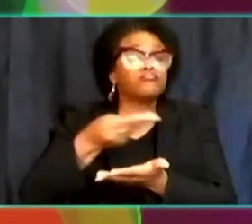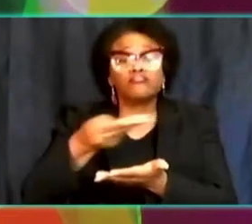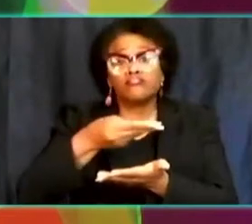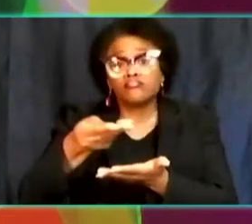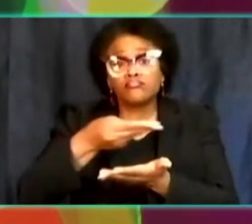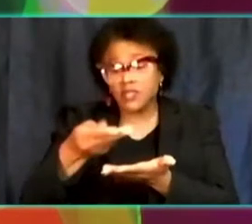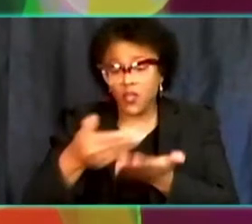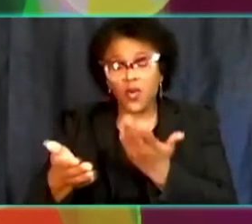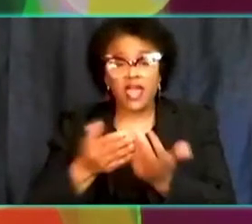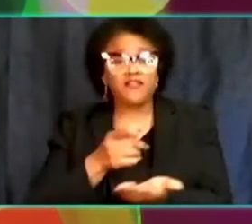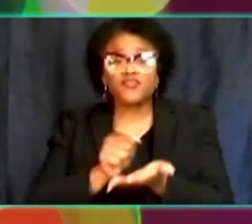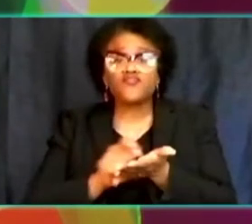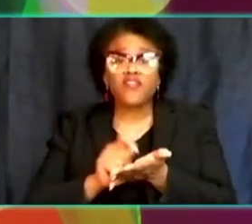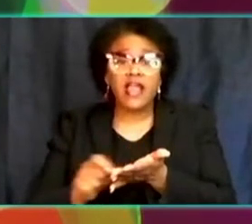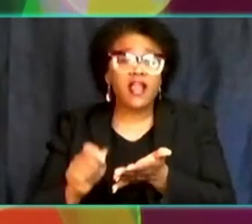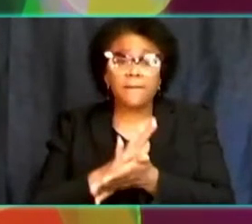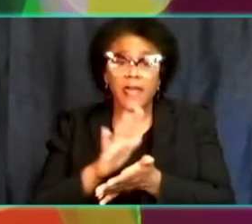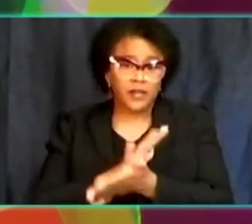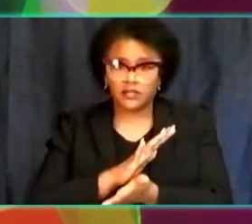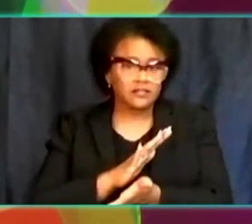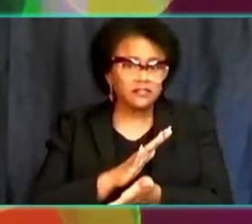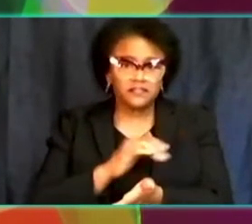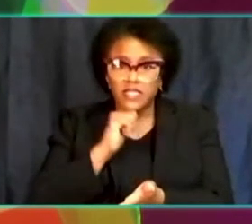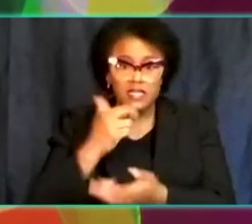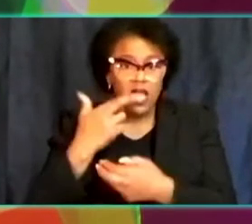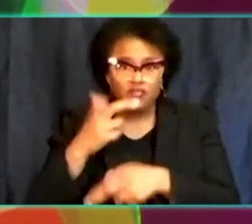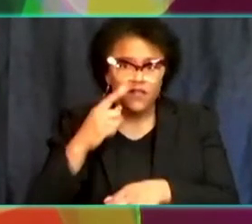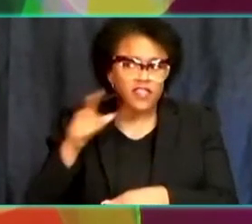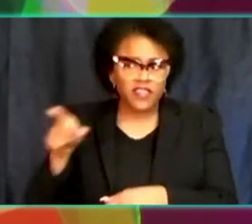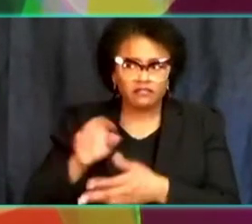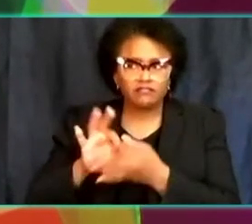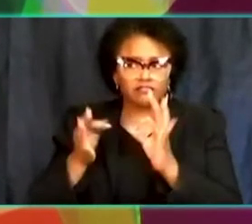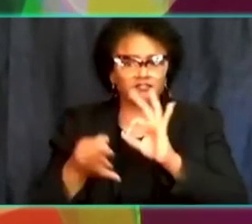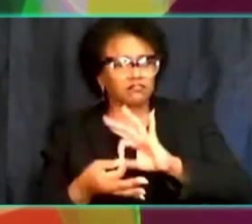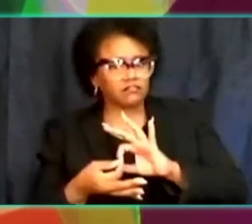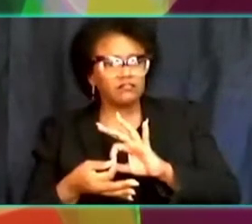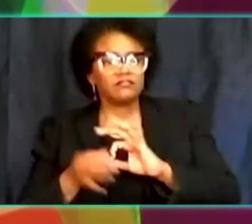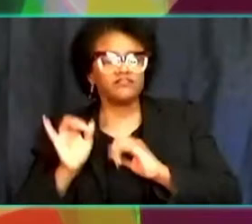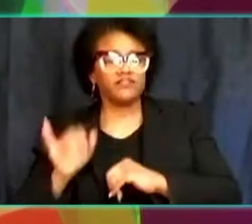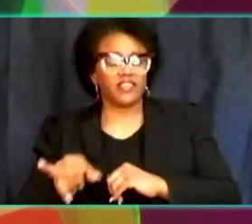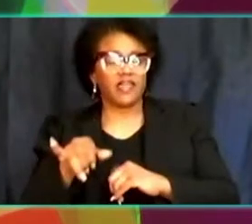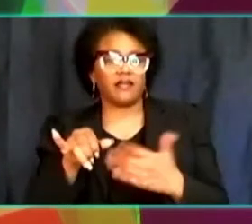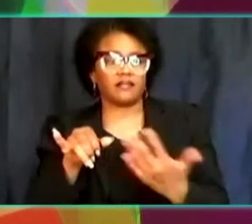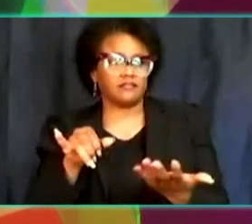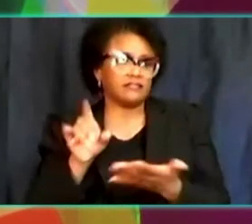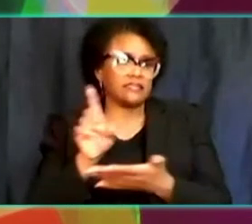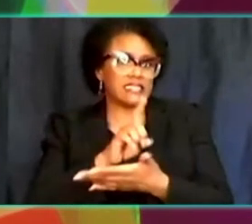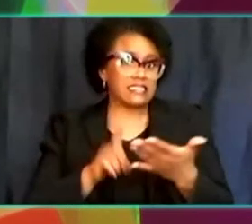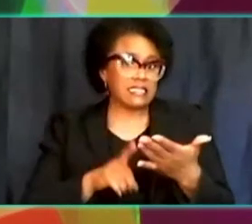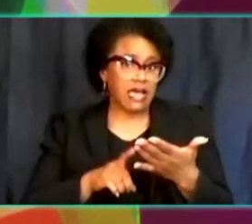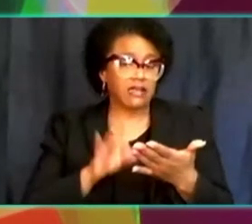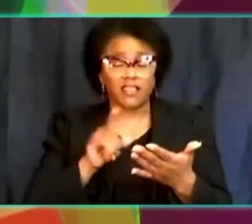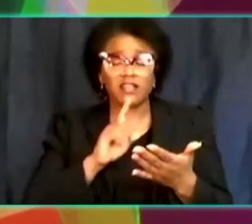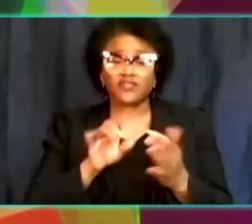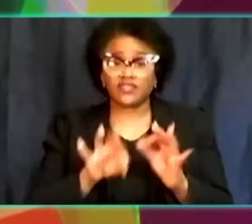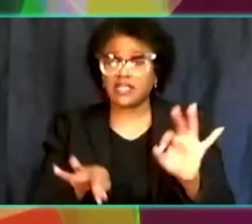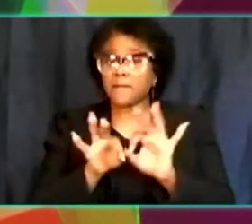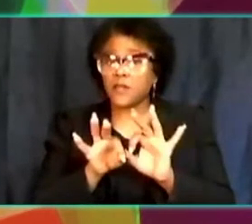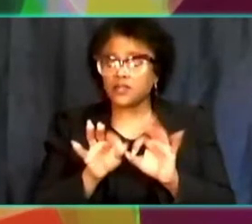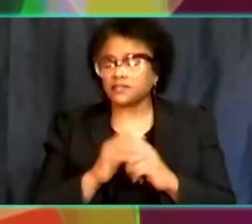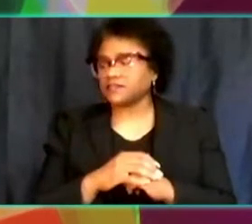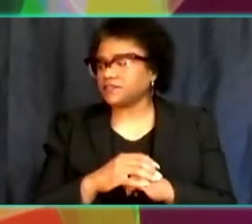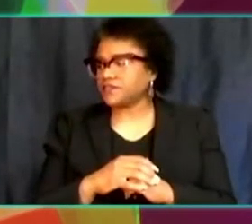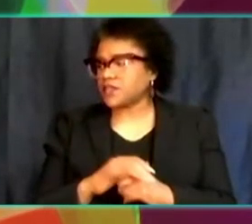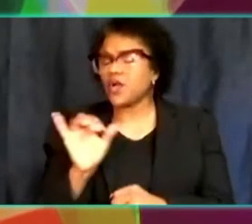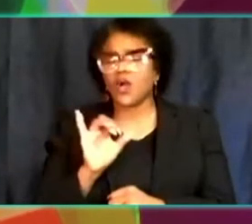put on paper. Is that room for their interpretation as well? So that's really important. Also, you made a point, I think